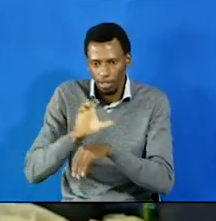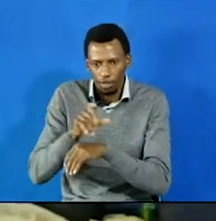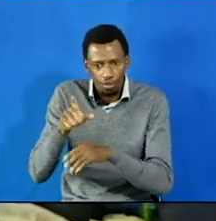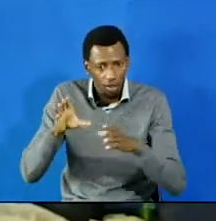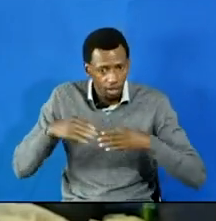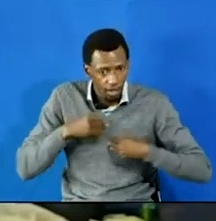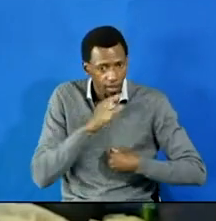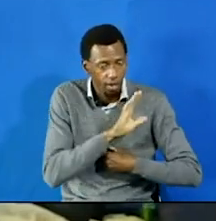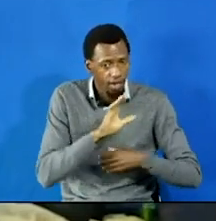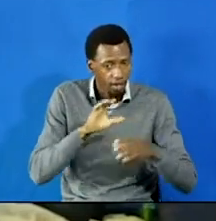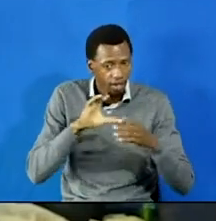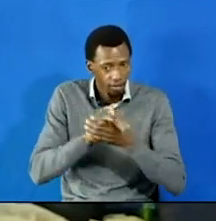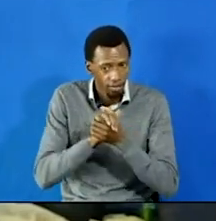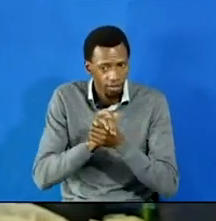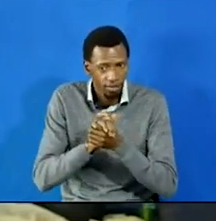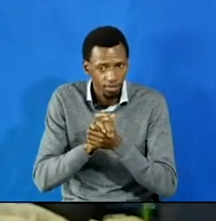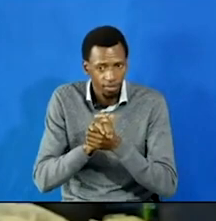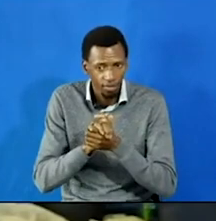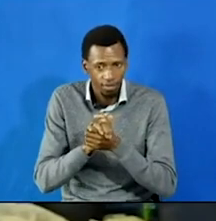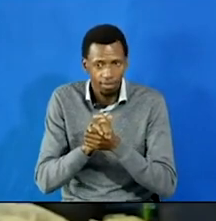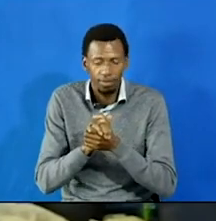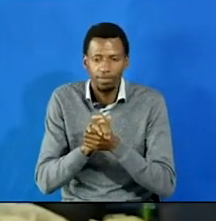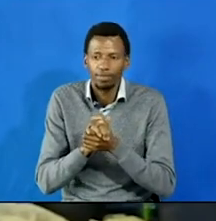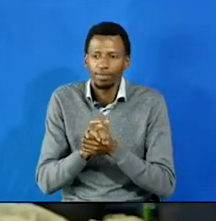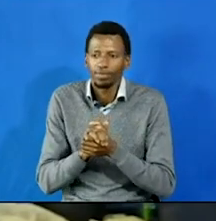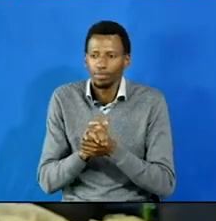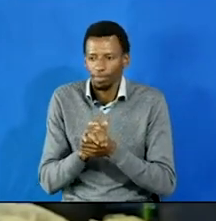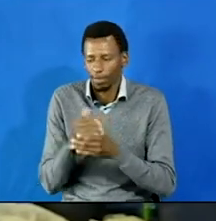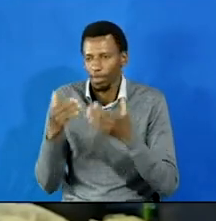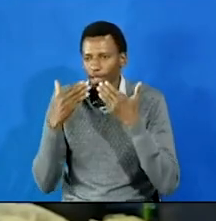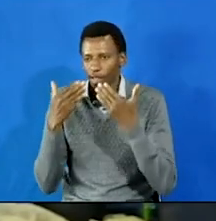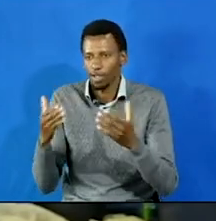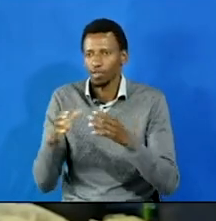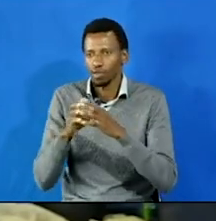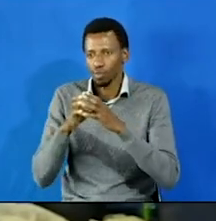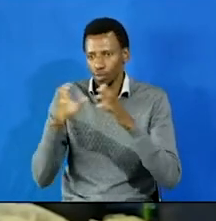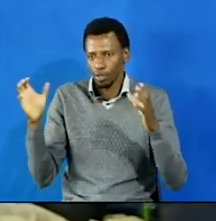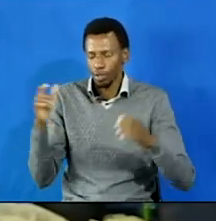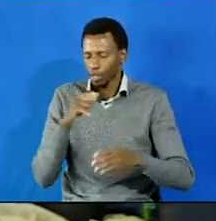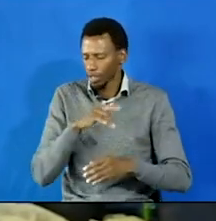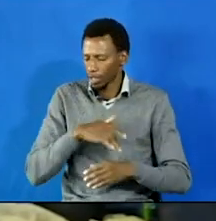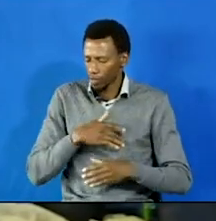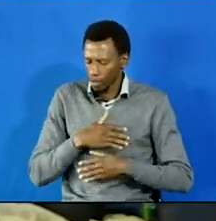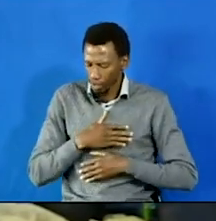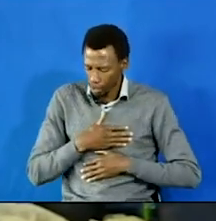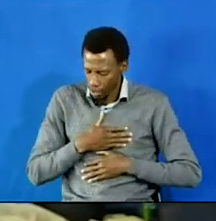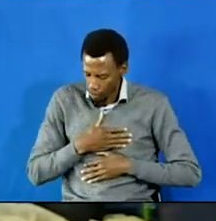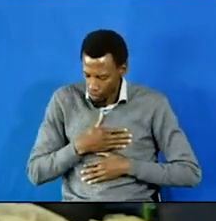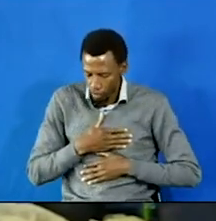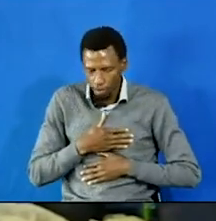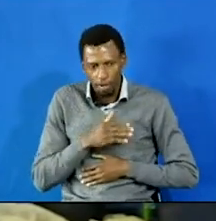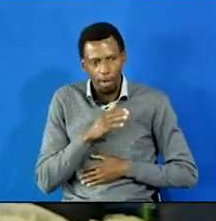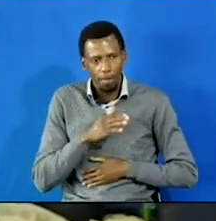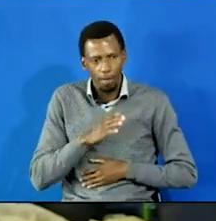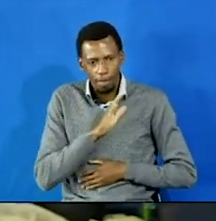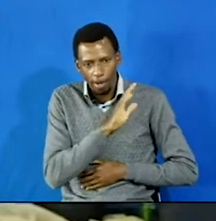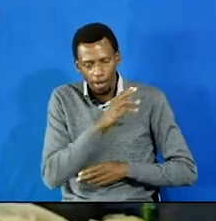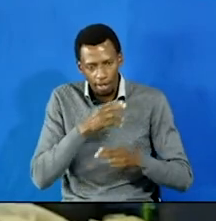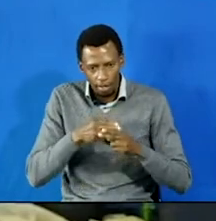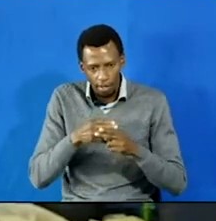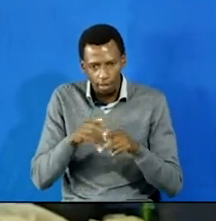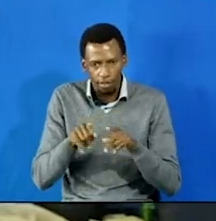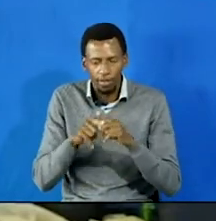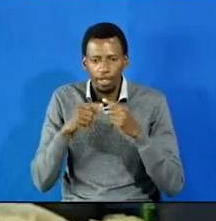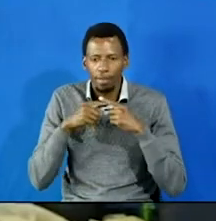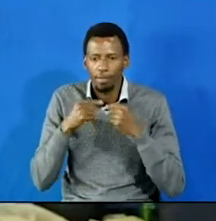them. Thank you so much. Thank you so much. I'm really much humbled. My name, as Pastor has already said, I'm